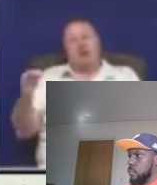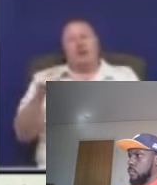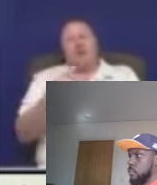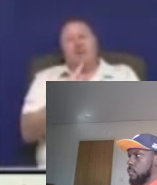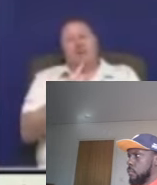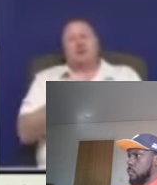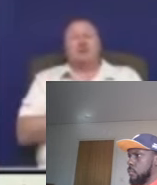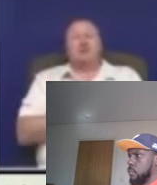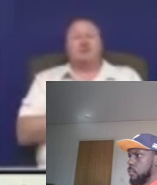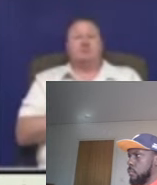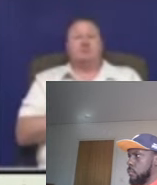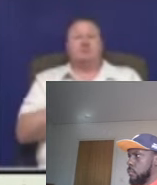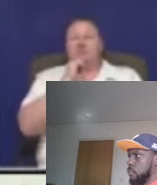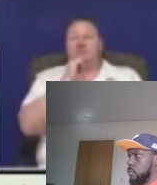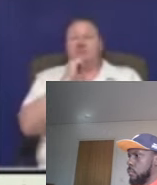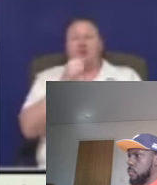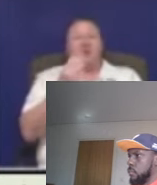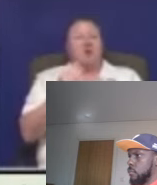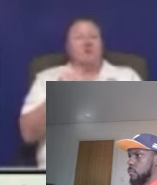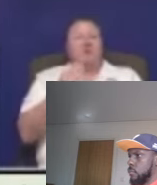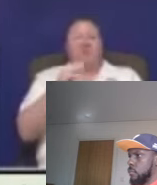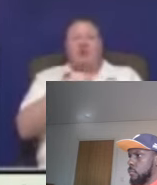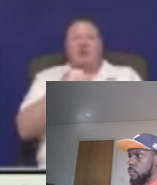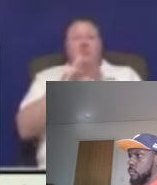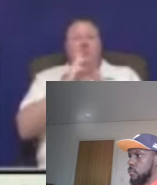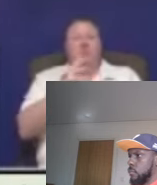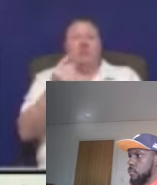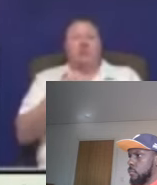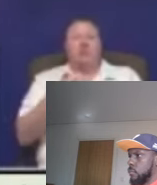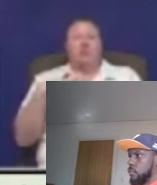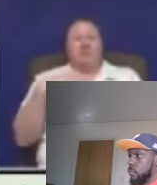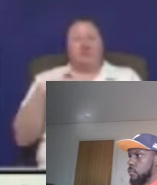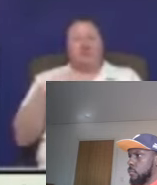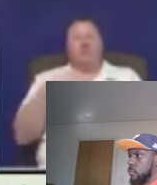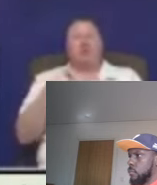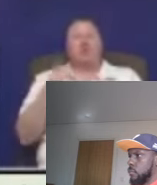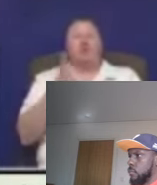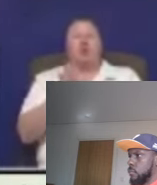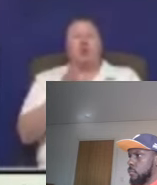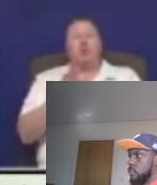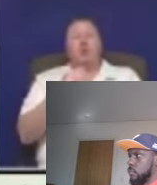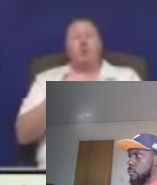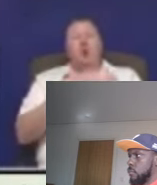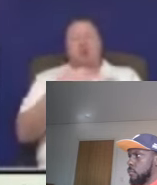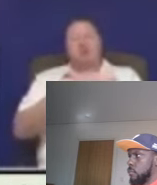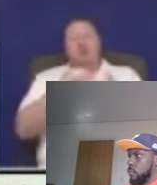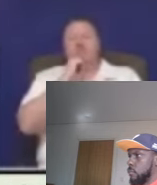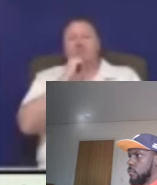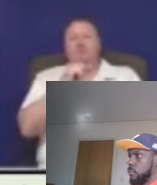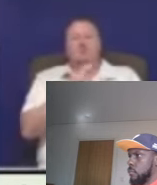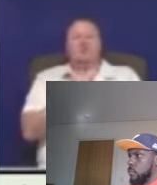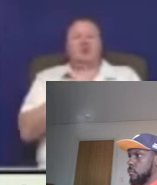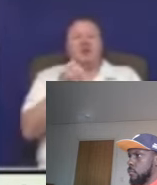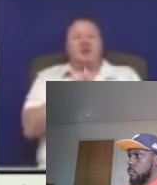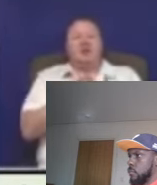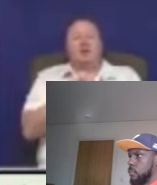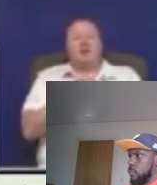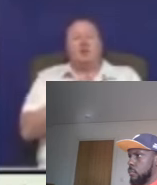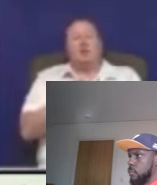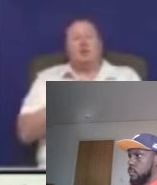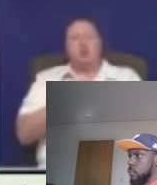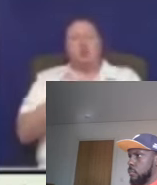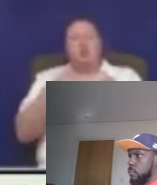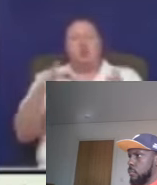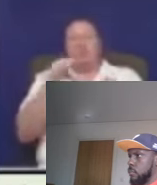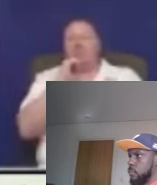These delays are not just figures in a report. They represent stalled progress, halted economic growth, and deferred services for